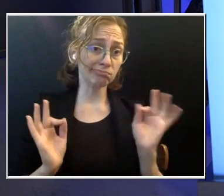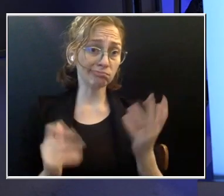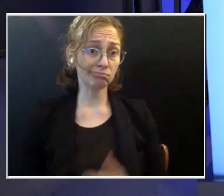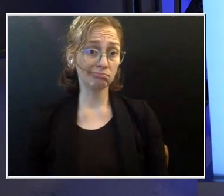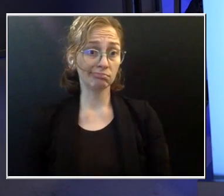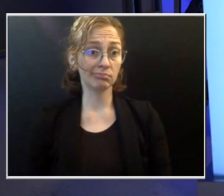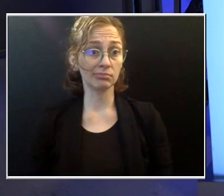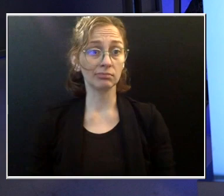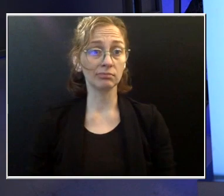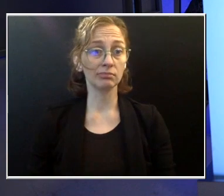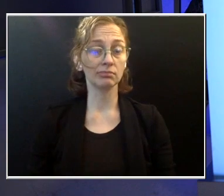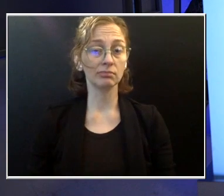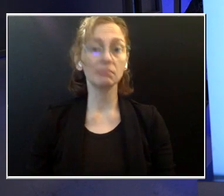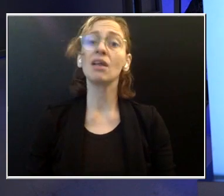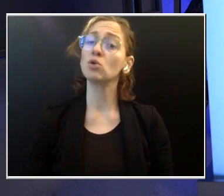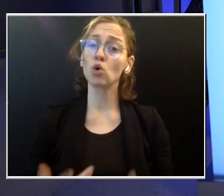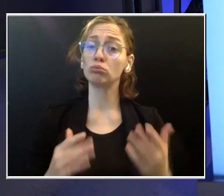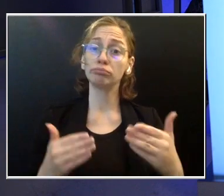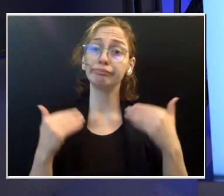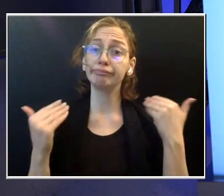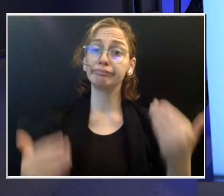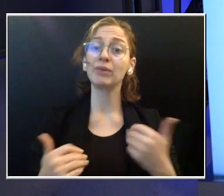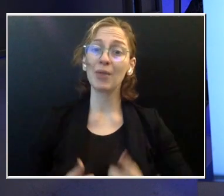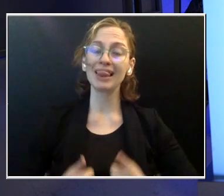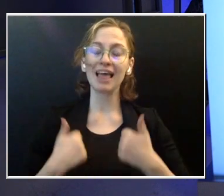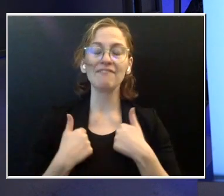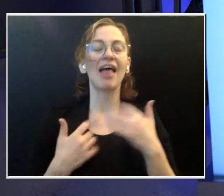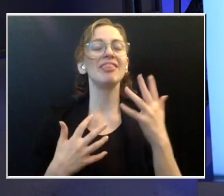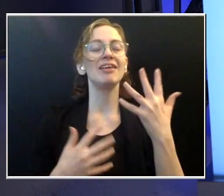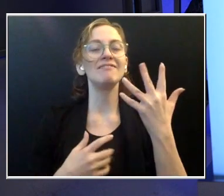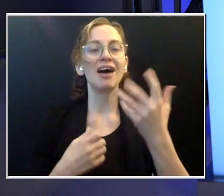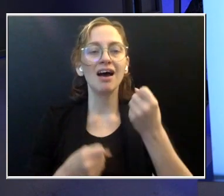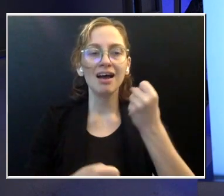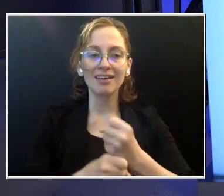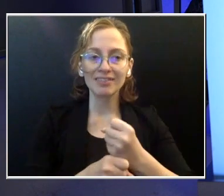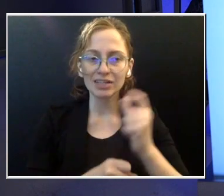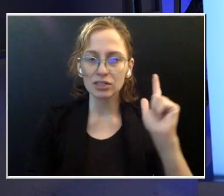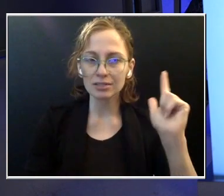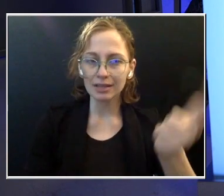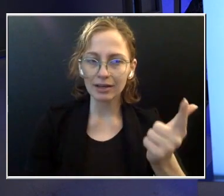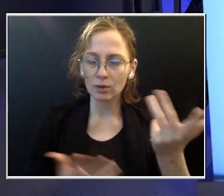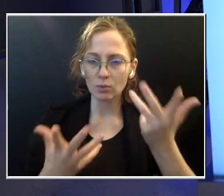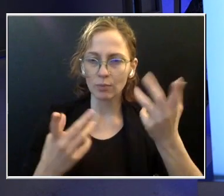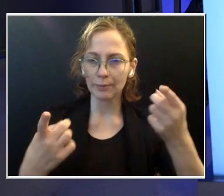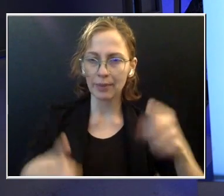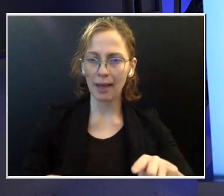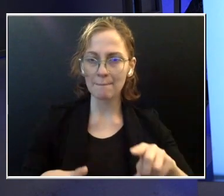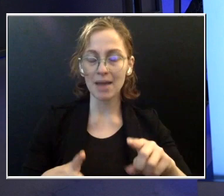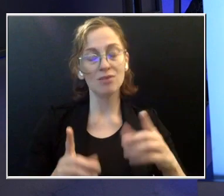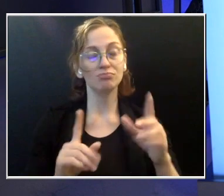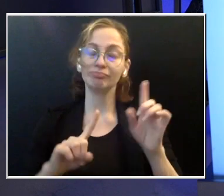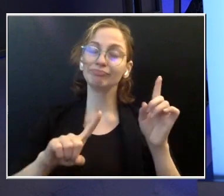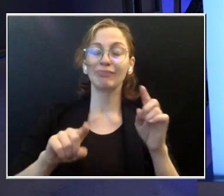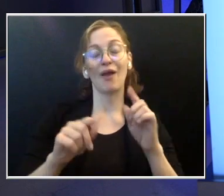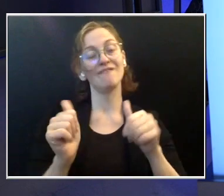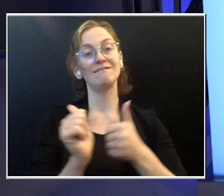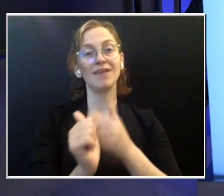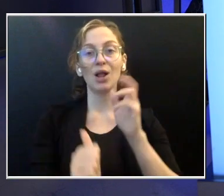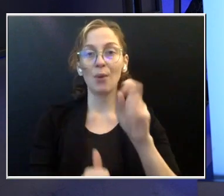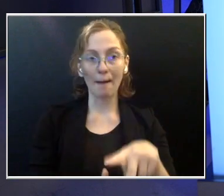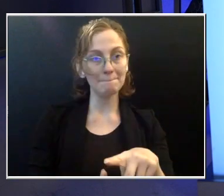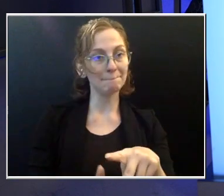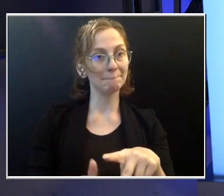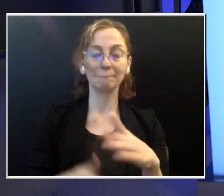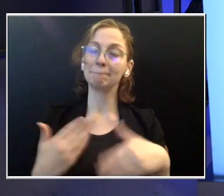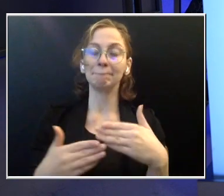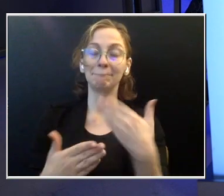on with life, but then we fast forward 5 years later. You were getting your regular follow-ups, being a good patient, doing what you're supposed to do. How did you